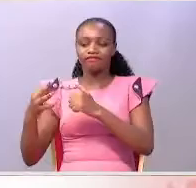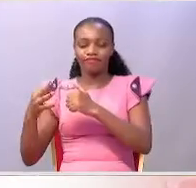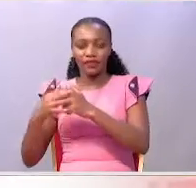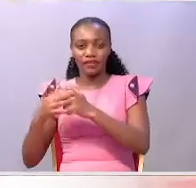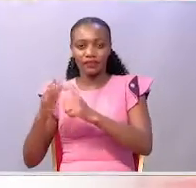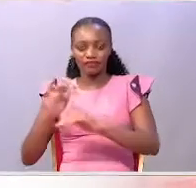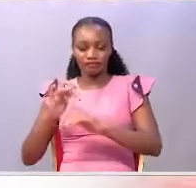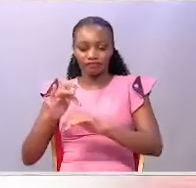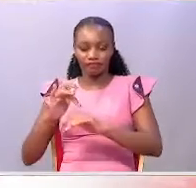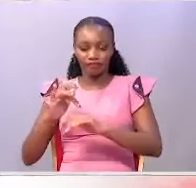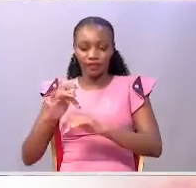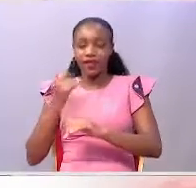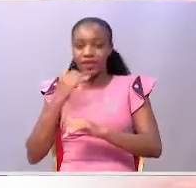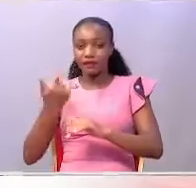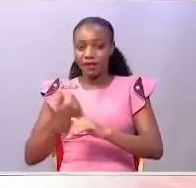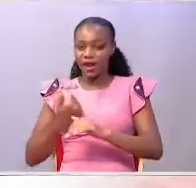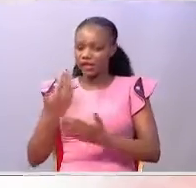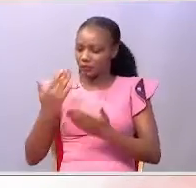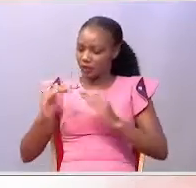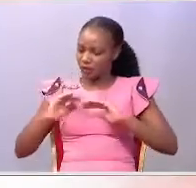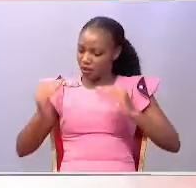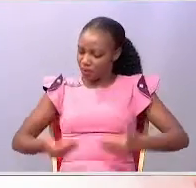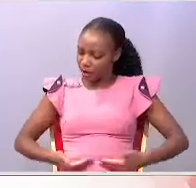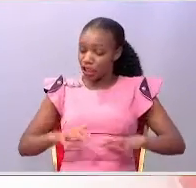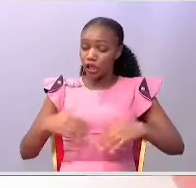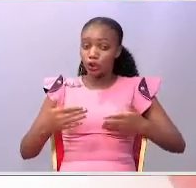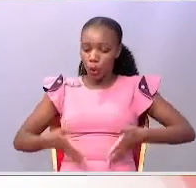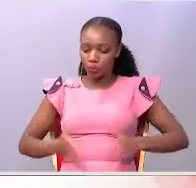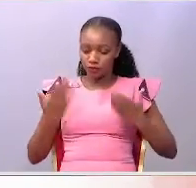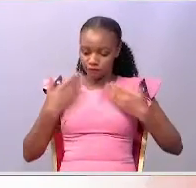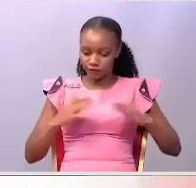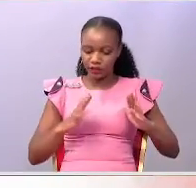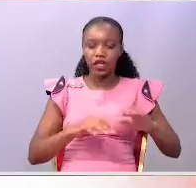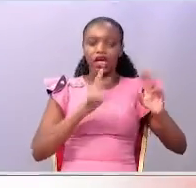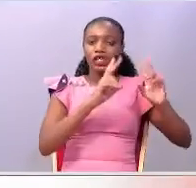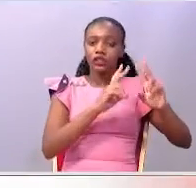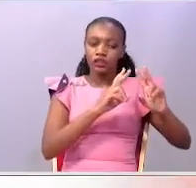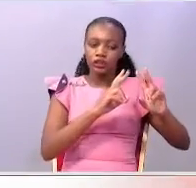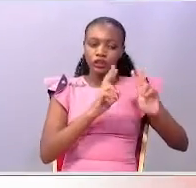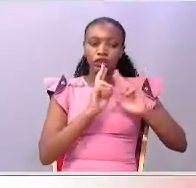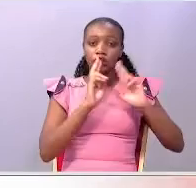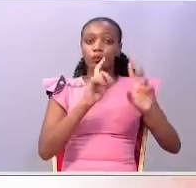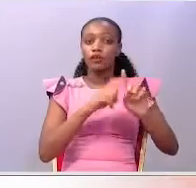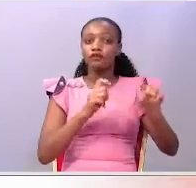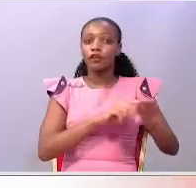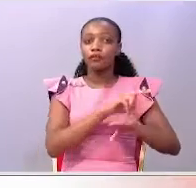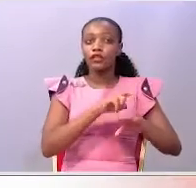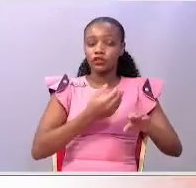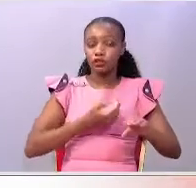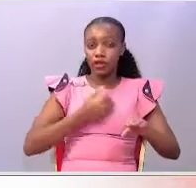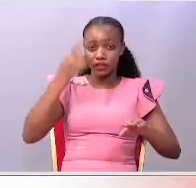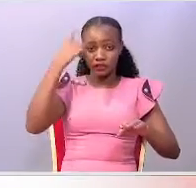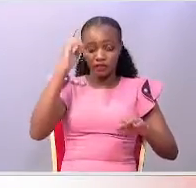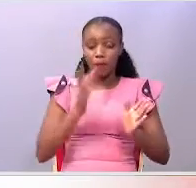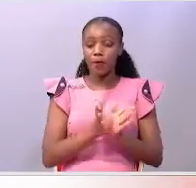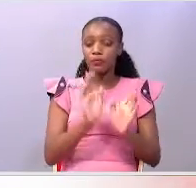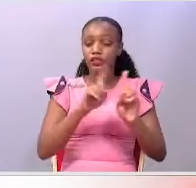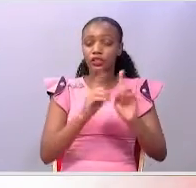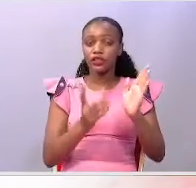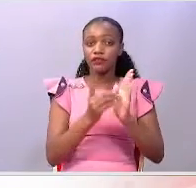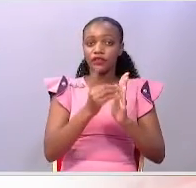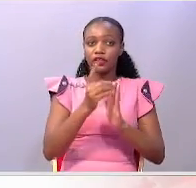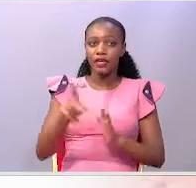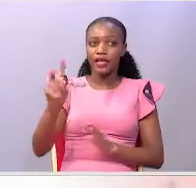either pregnant or have already given birth. This is according to a report released by the National Council for Population and